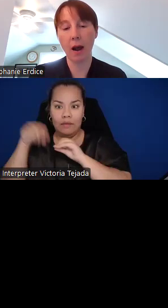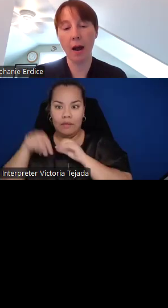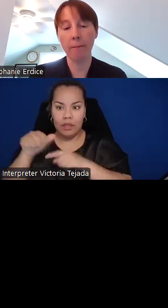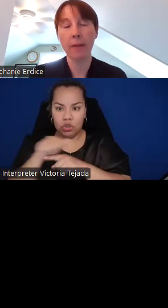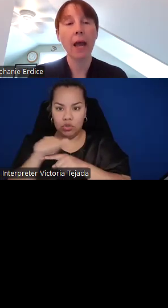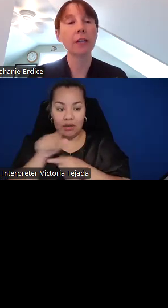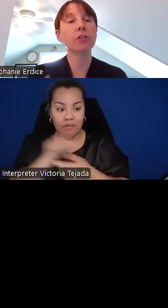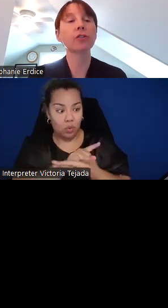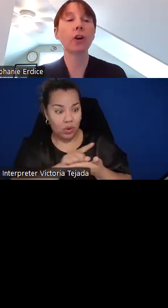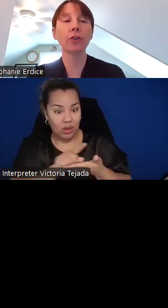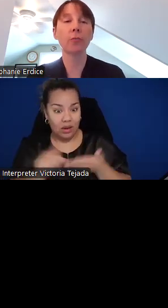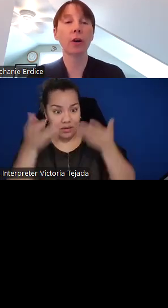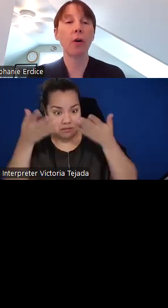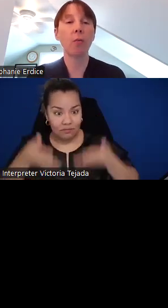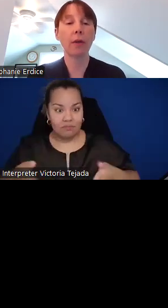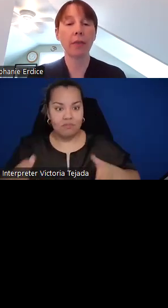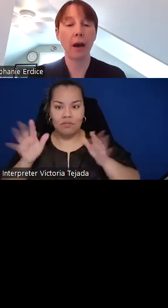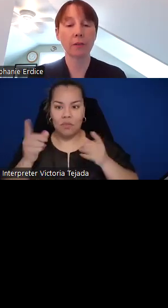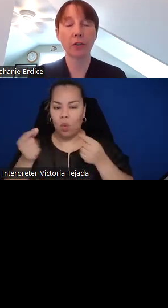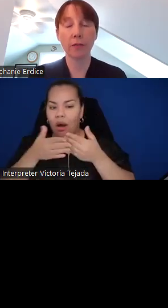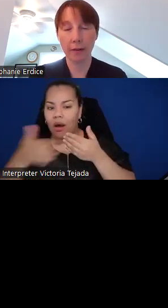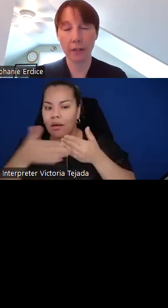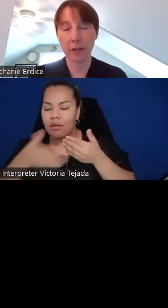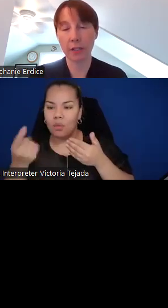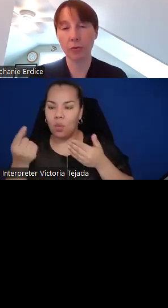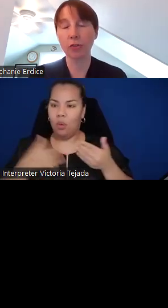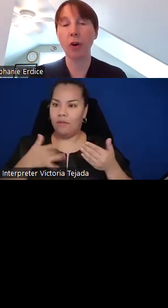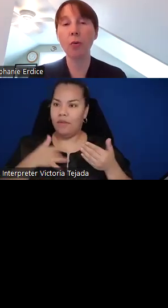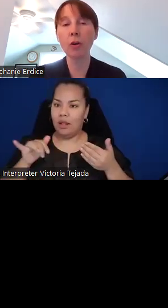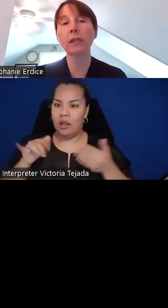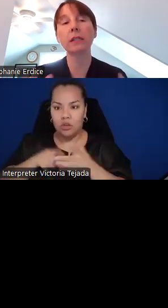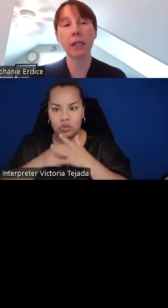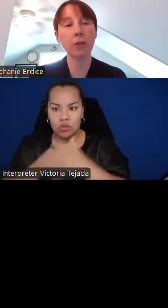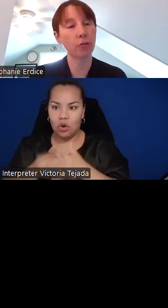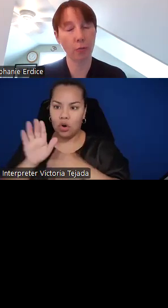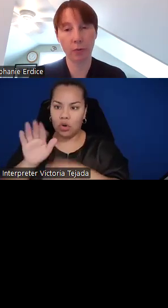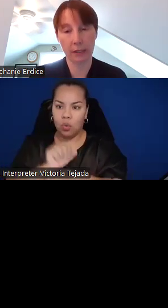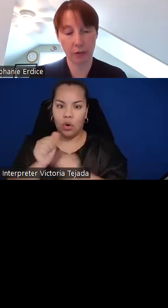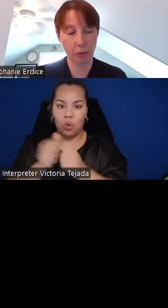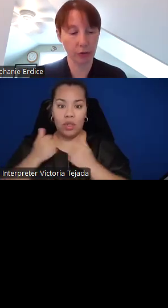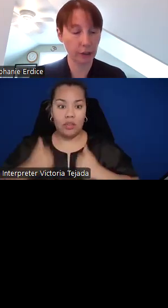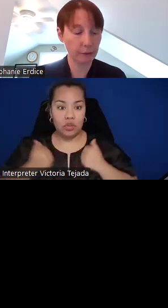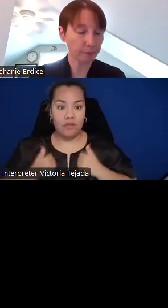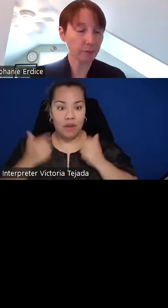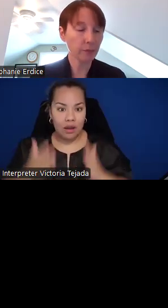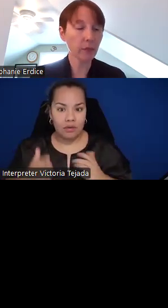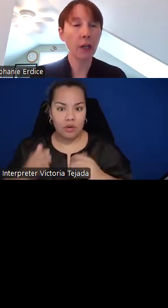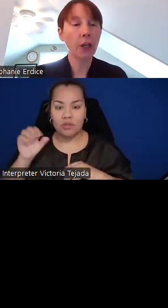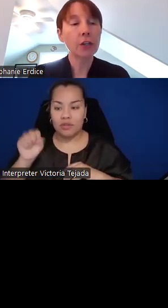the week and to start your work with survivors of sexual assault or to continue your work with sexual